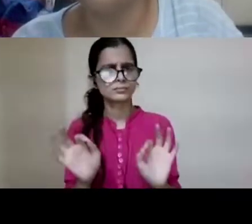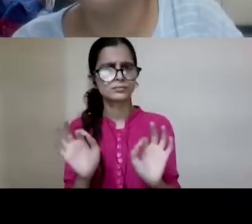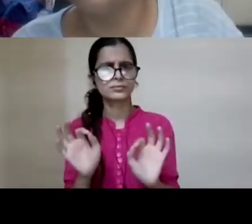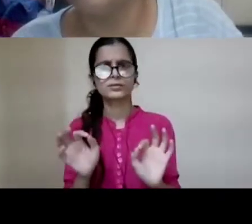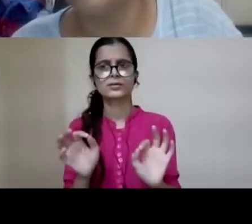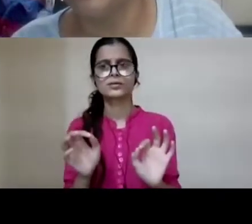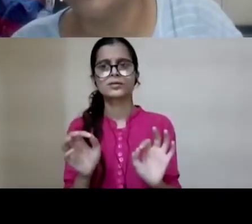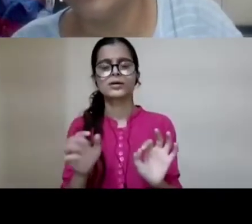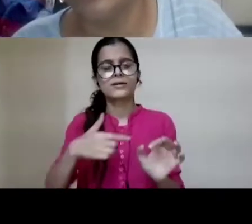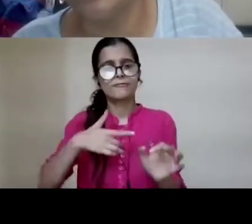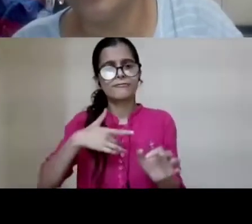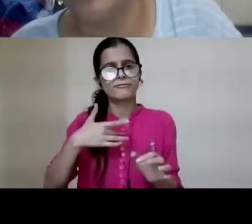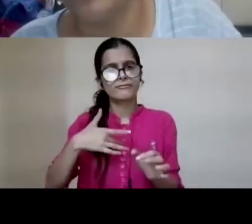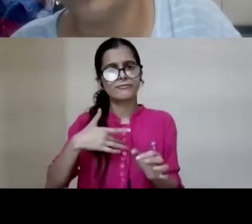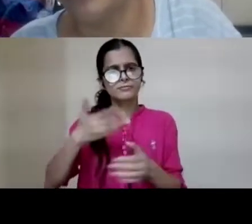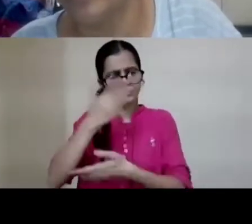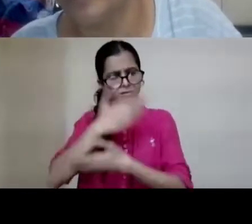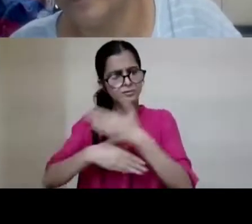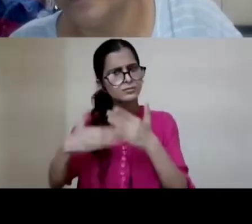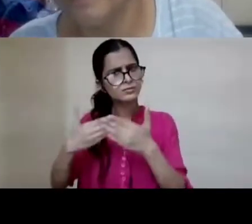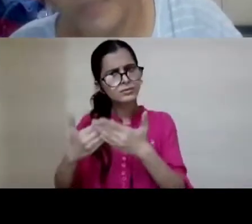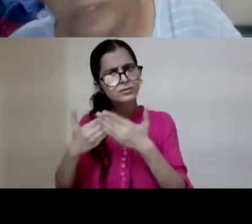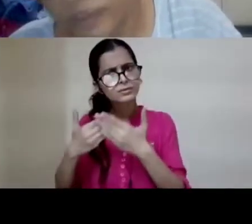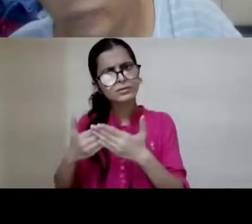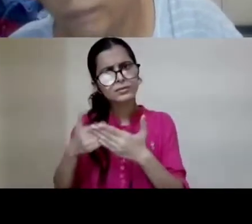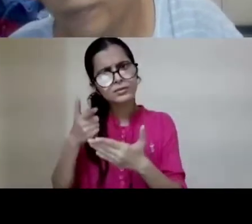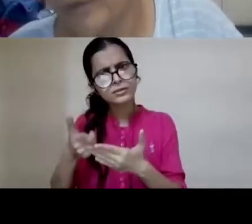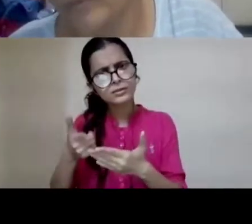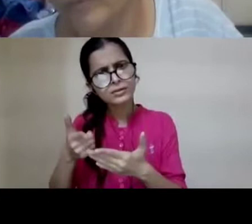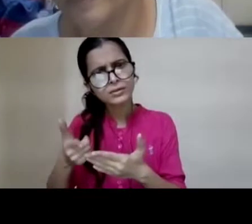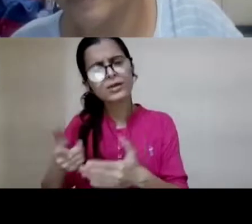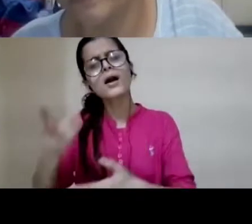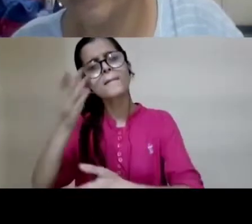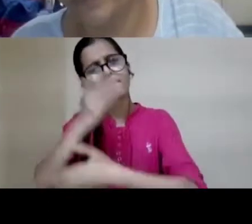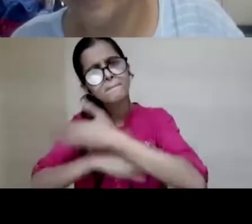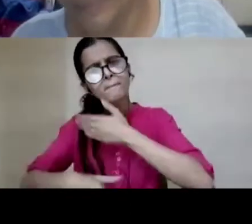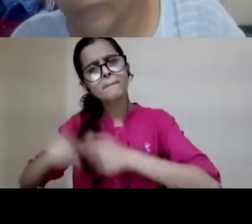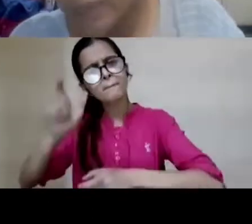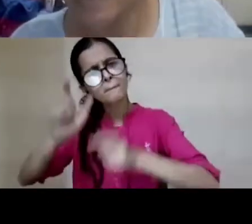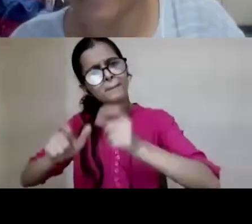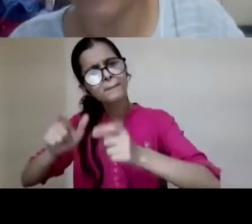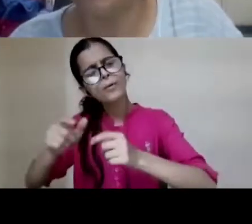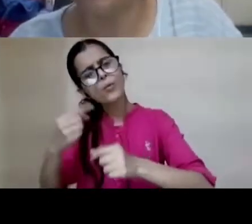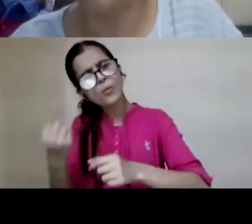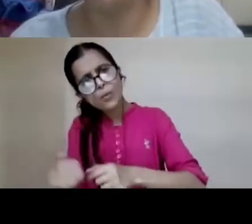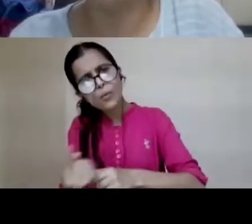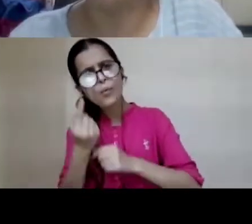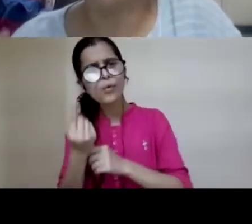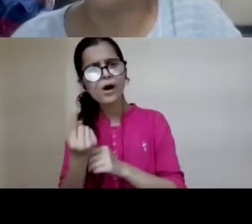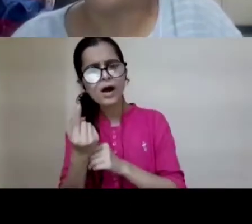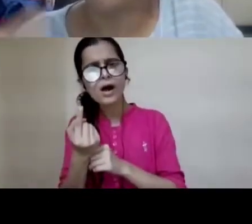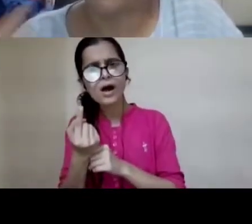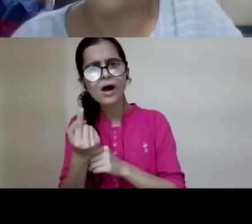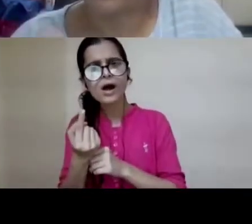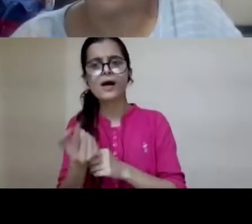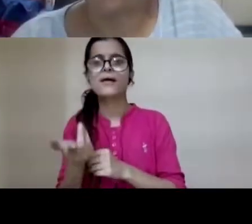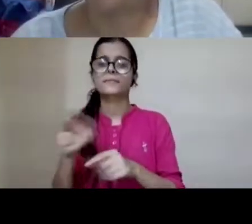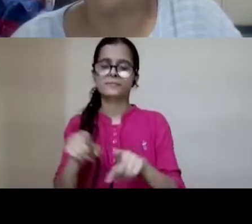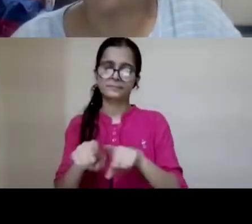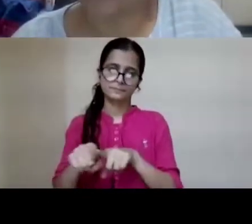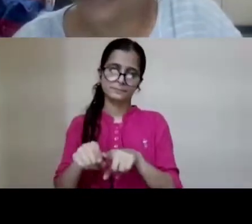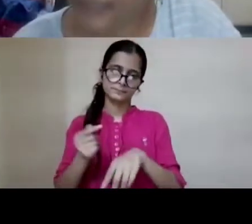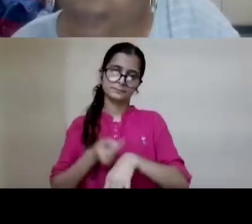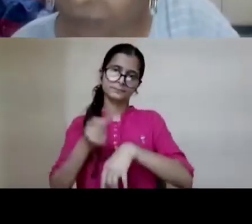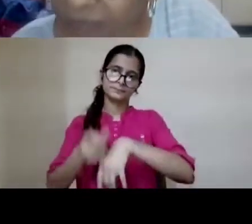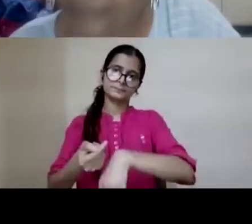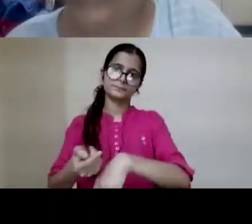feel disability studies is not just about persons with impairments? Even as I have on a very constant basis spoken